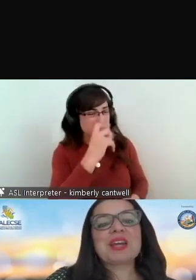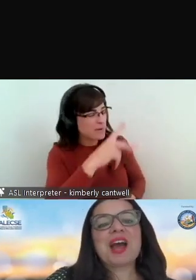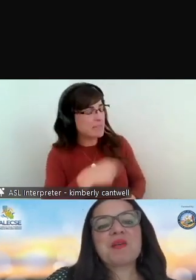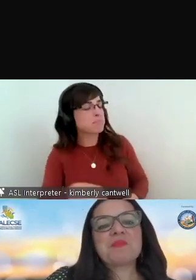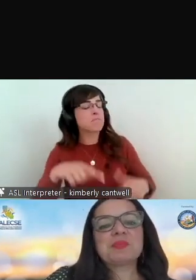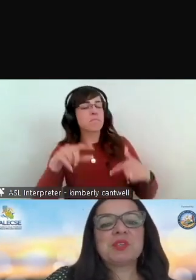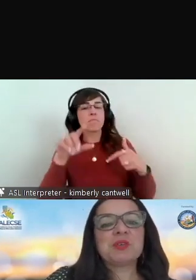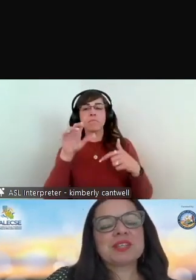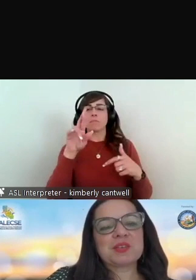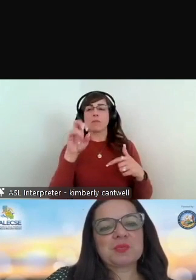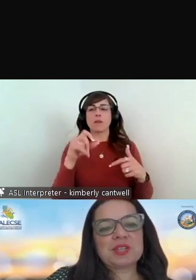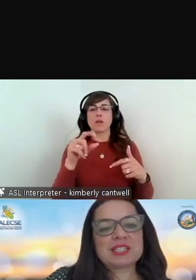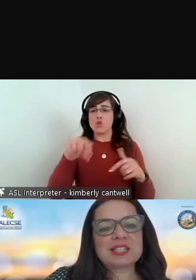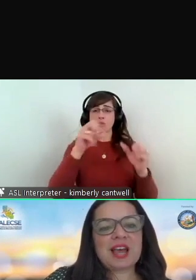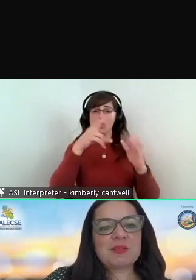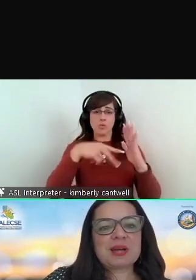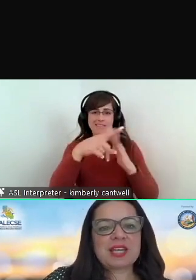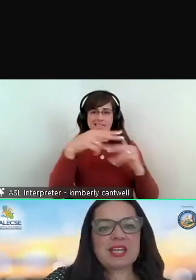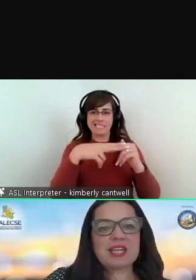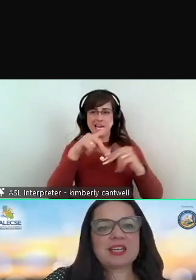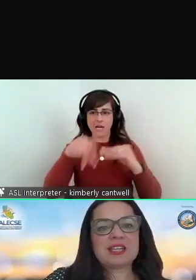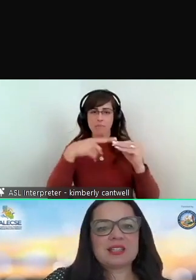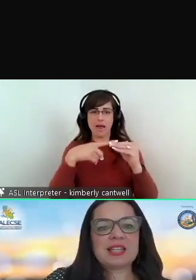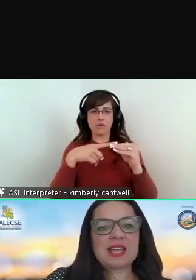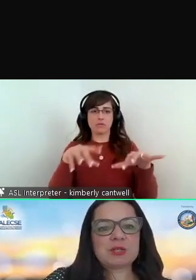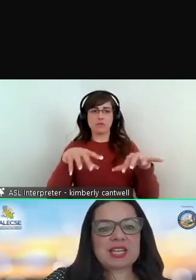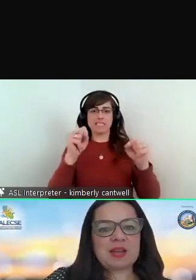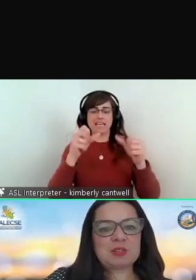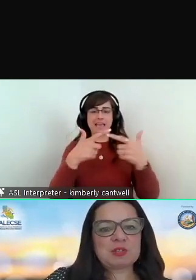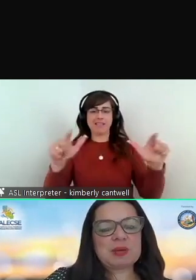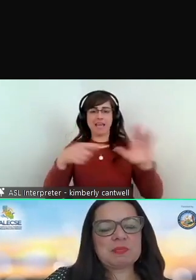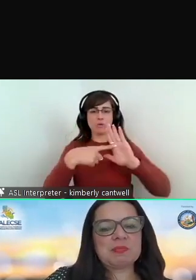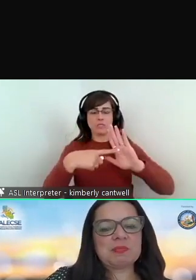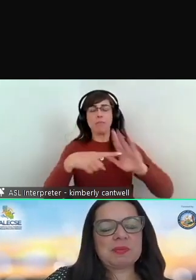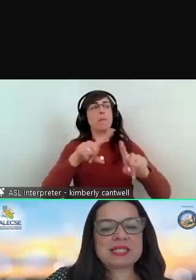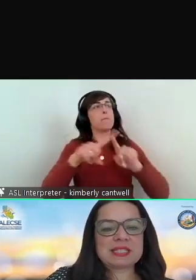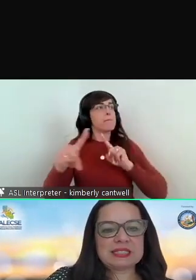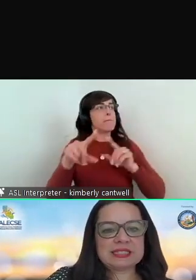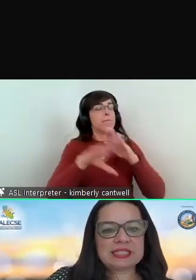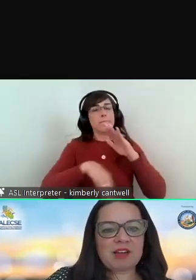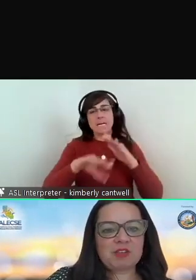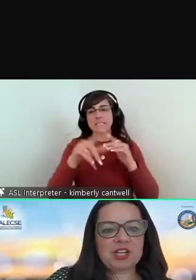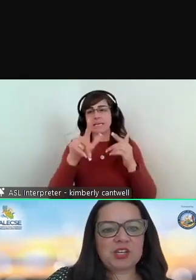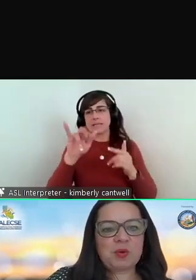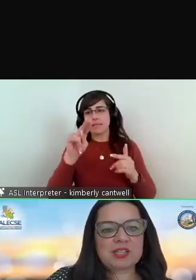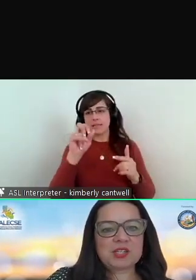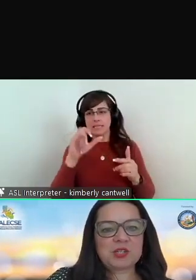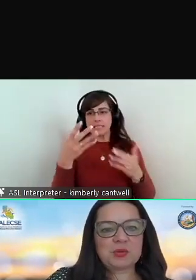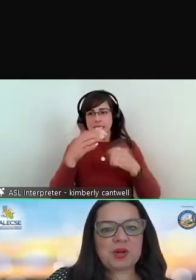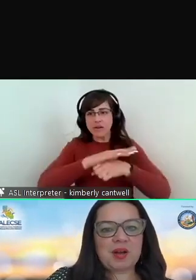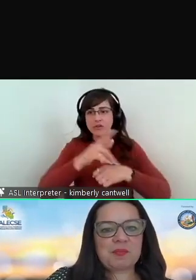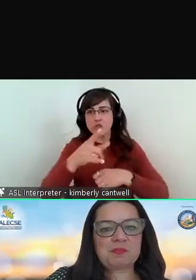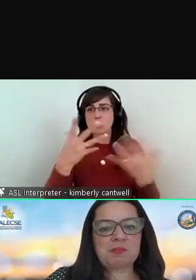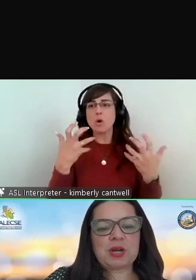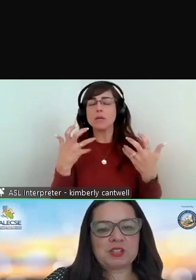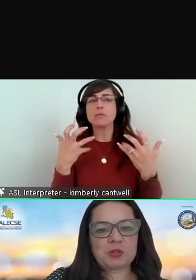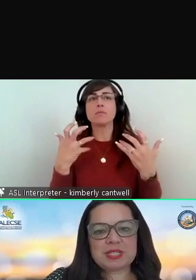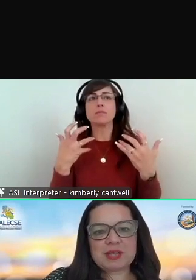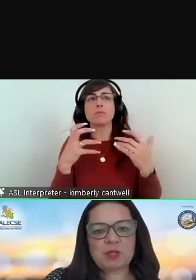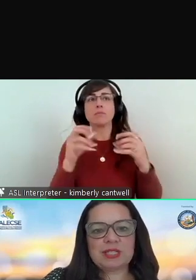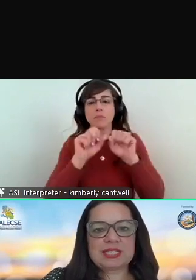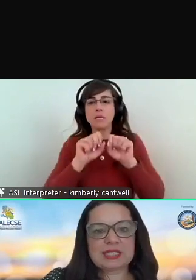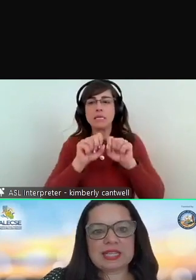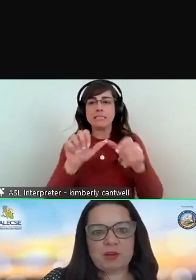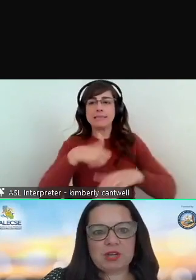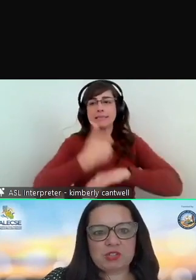I'm gonna, you guys could read this slide about taking language samples, but basically Lindsay covered it. You want to put out choice